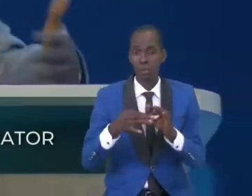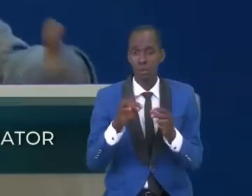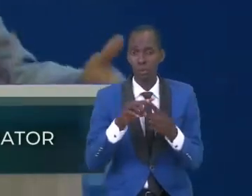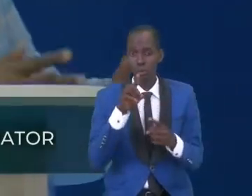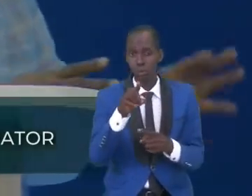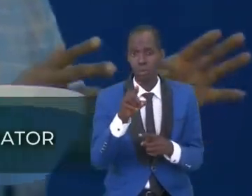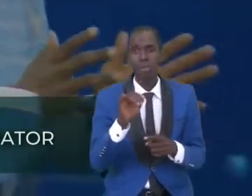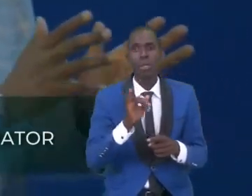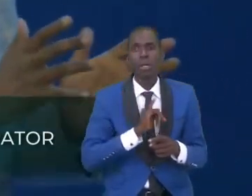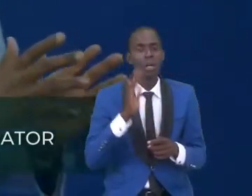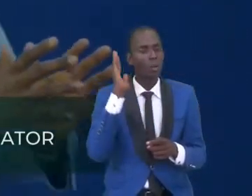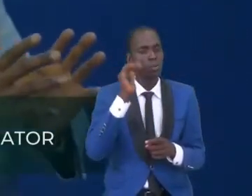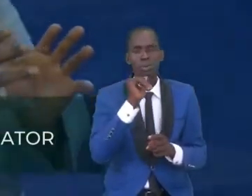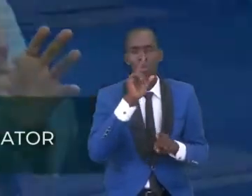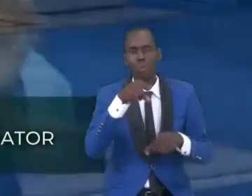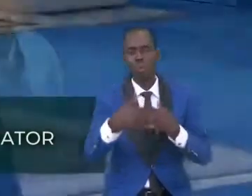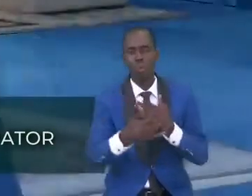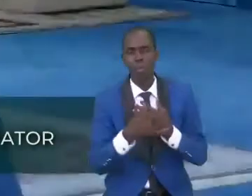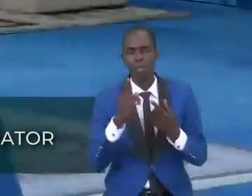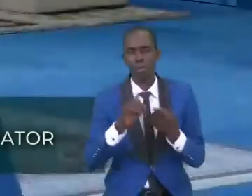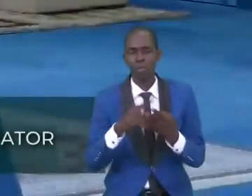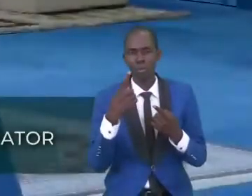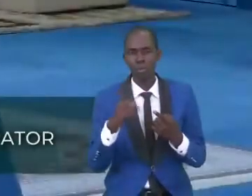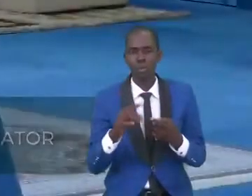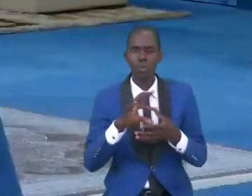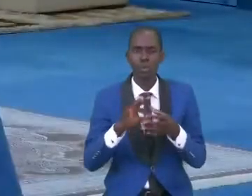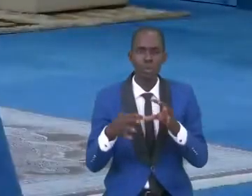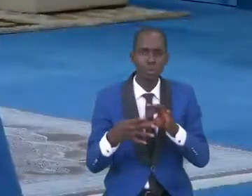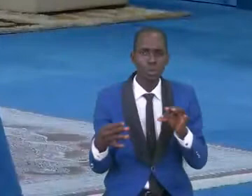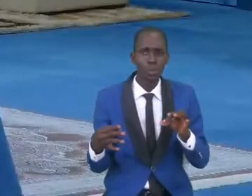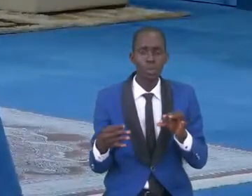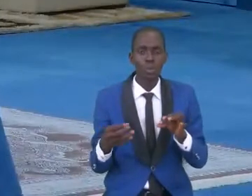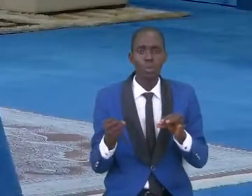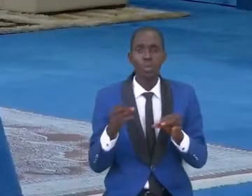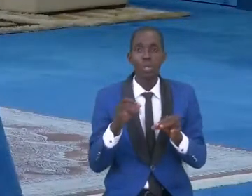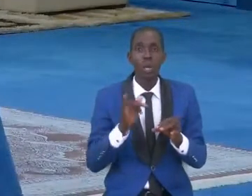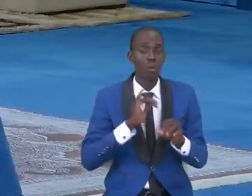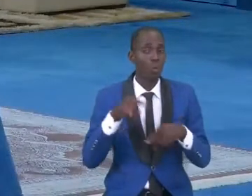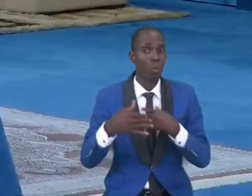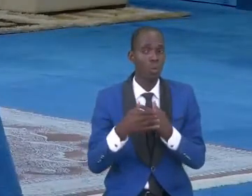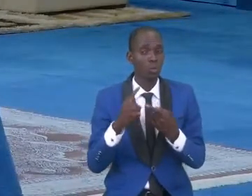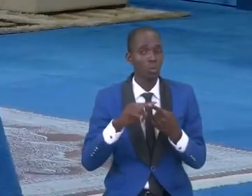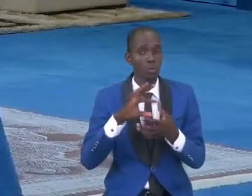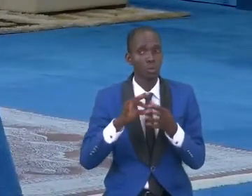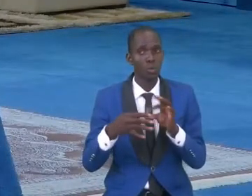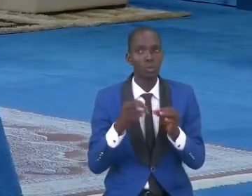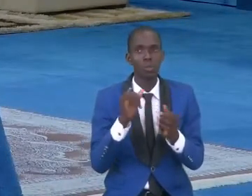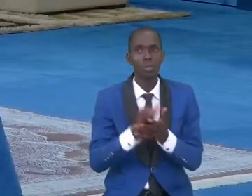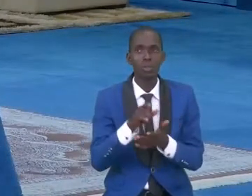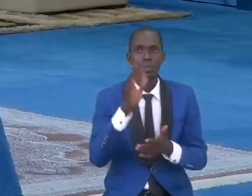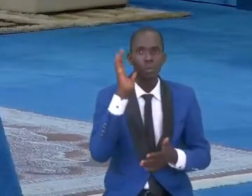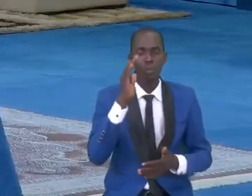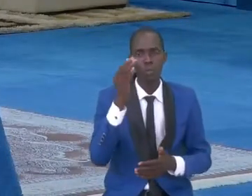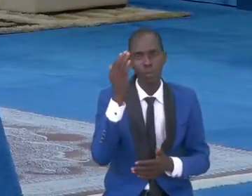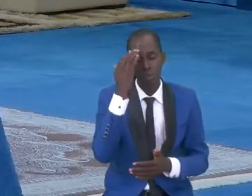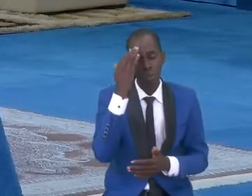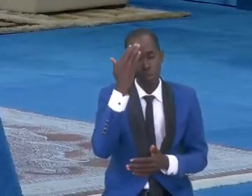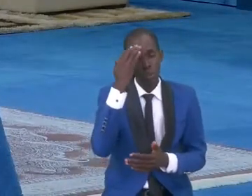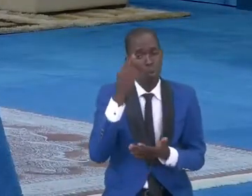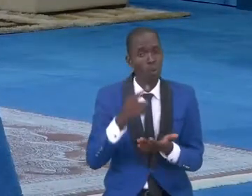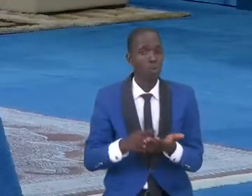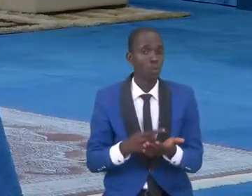to go over the story, so that you will know you are in the picture. You know,